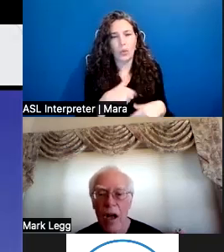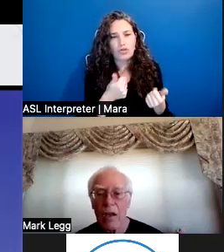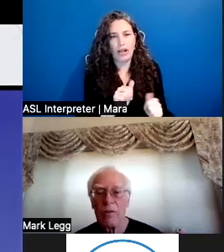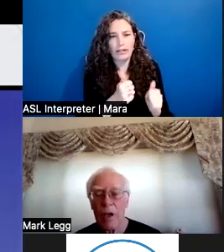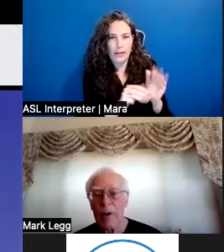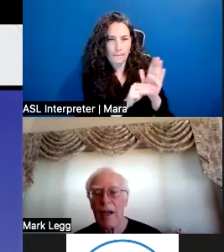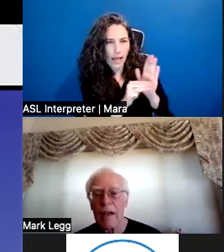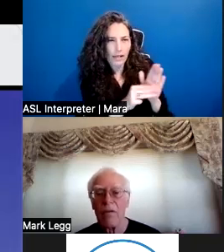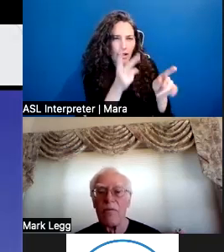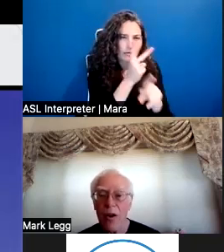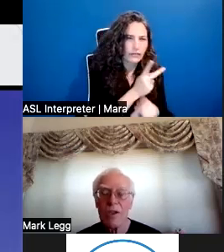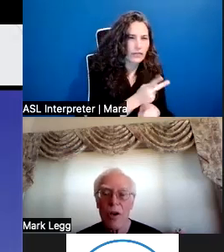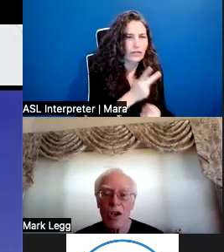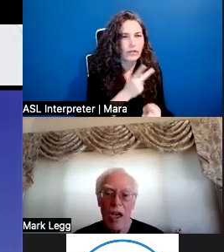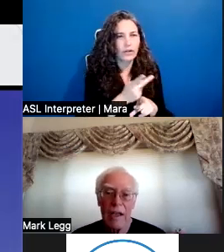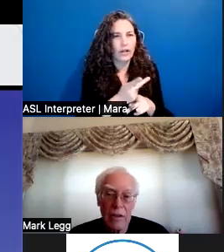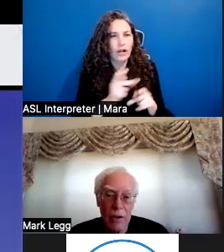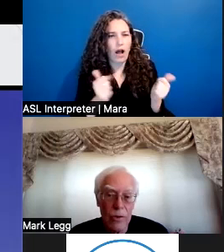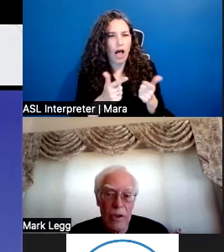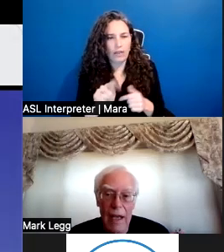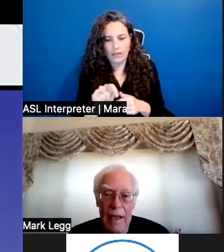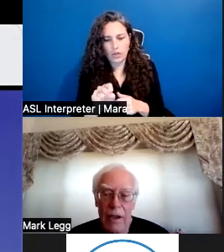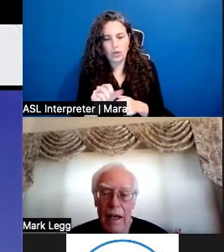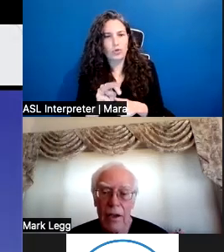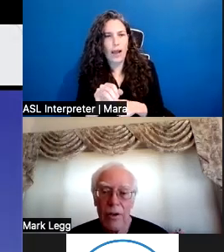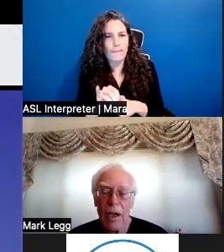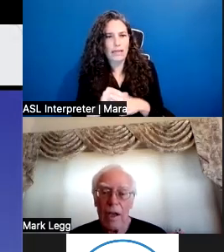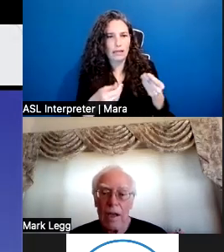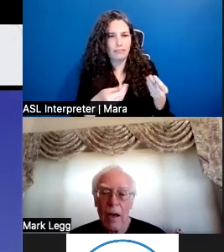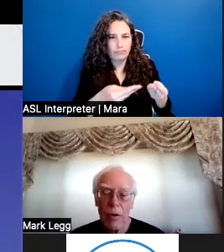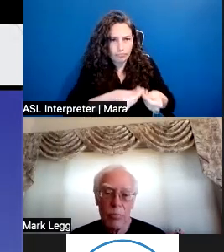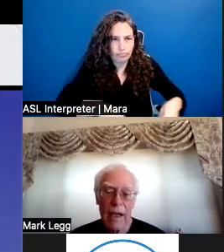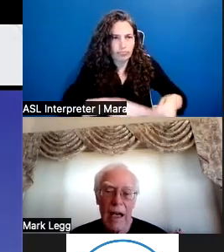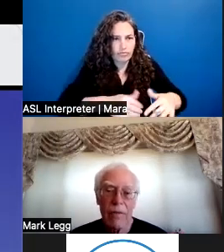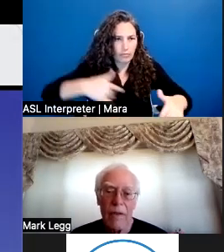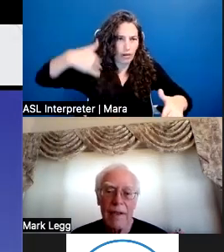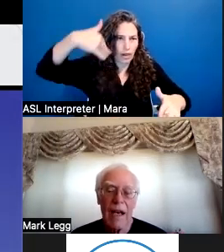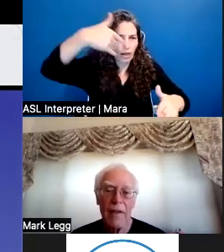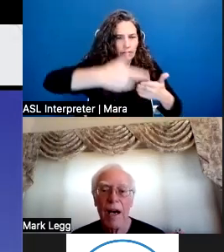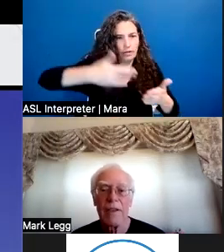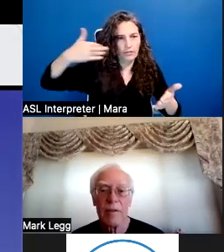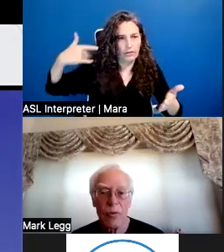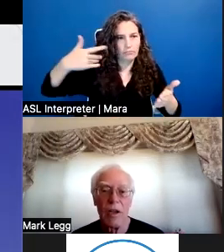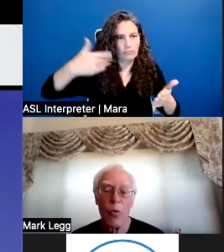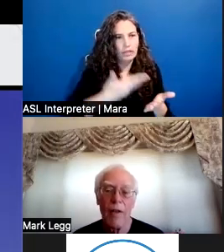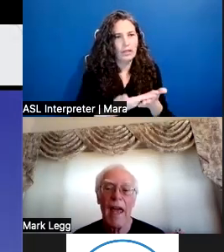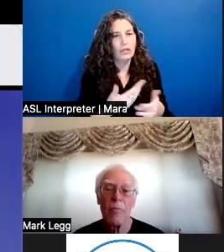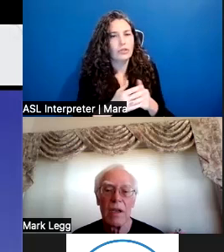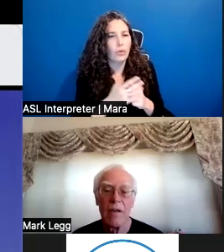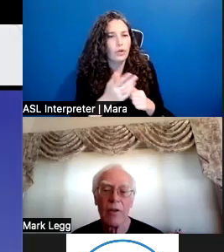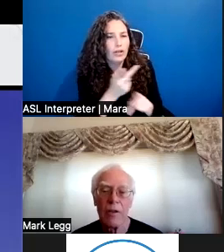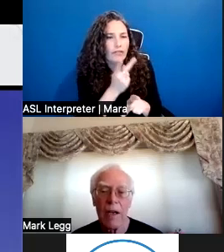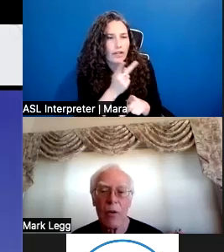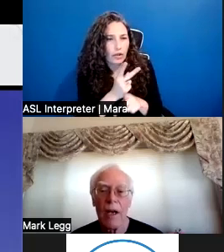features, all representative of very strong shaking along the North San Diego County coast. And we're pretty confident these kind of deposits, where they haven't